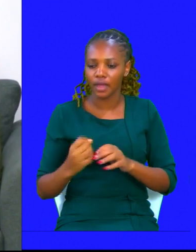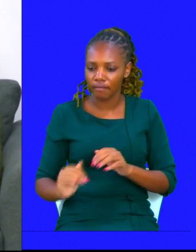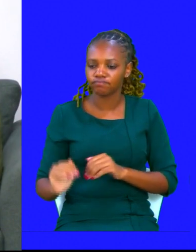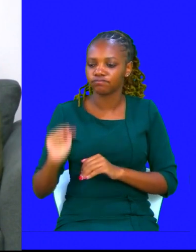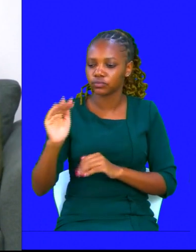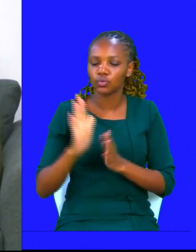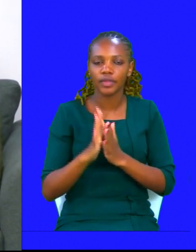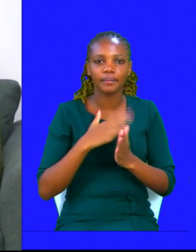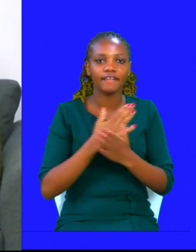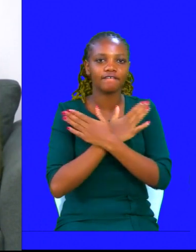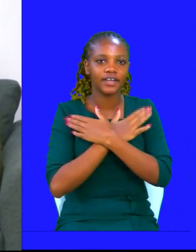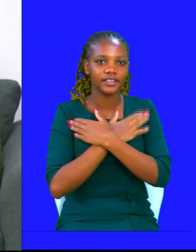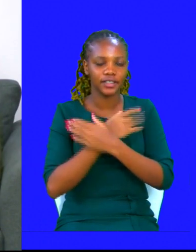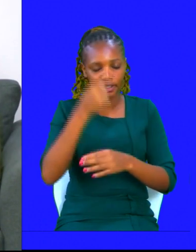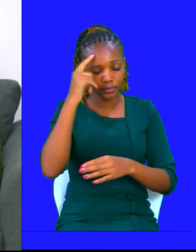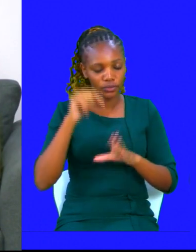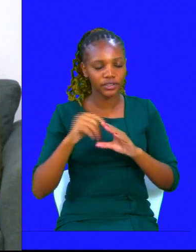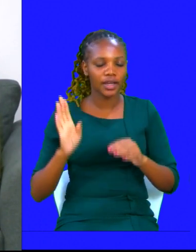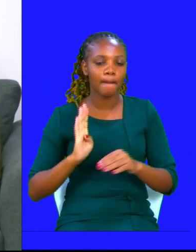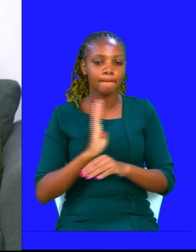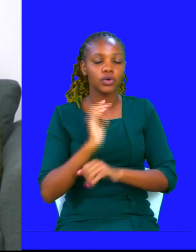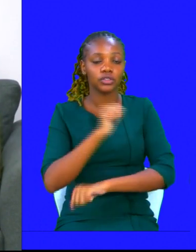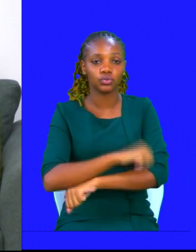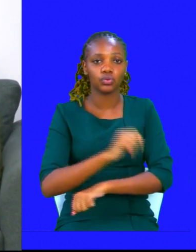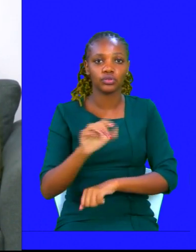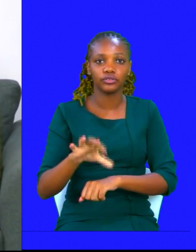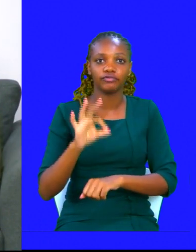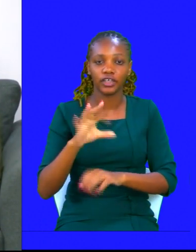lot because in a boarding school setting, you'll be in school for 3 months,